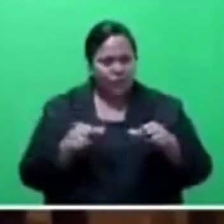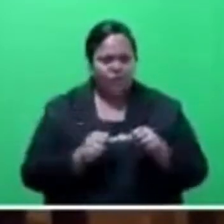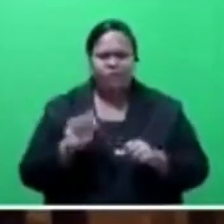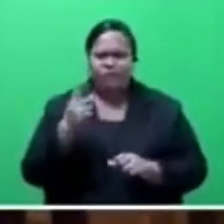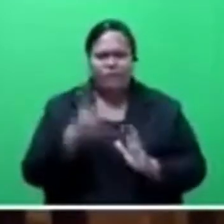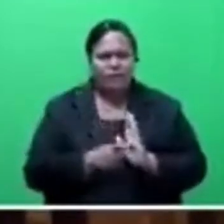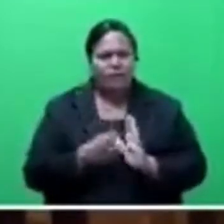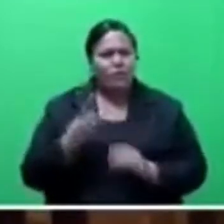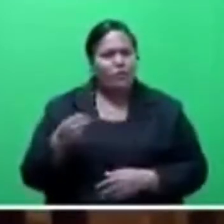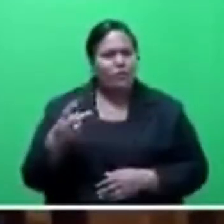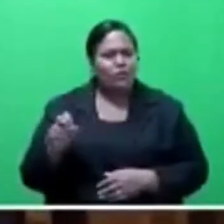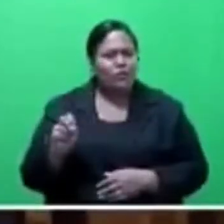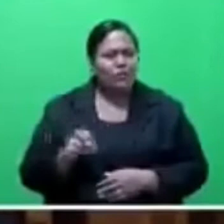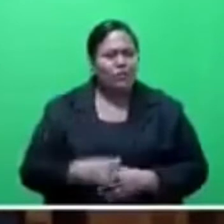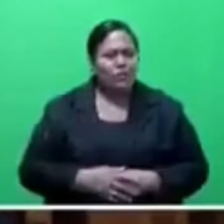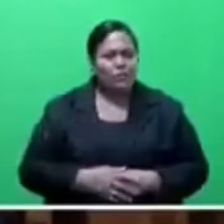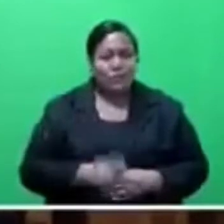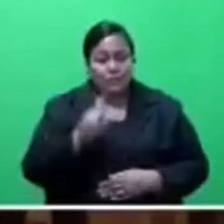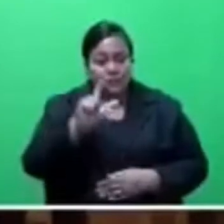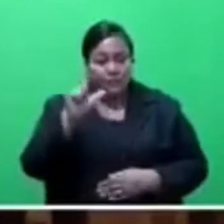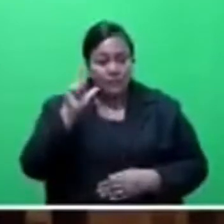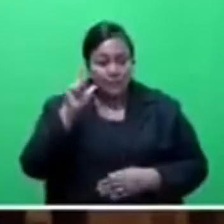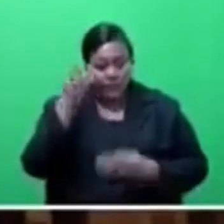Yesterday, the Honourable Minister